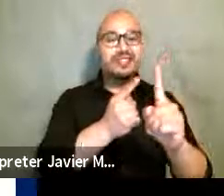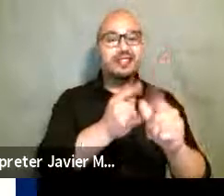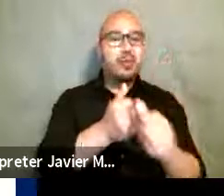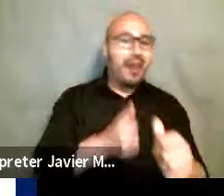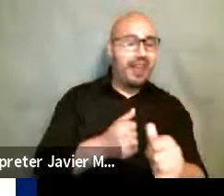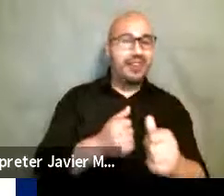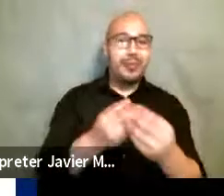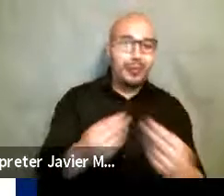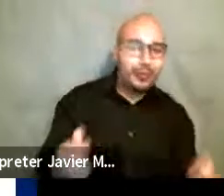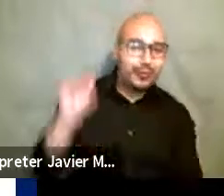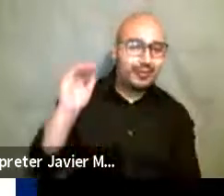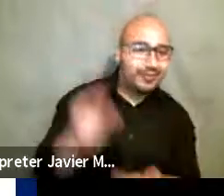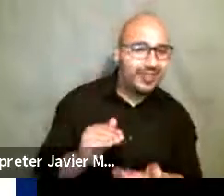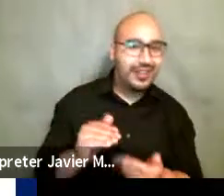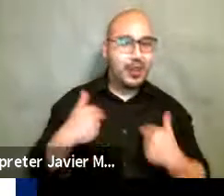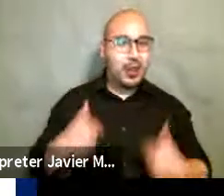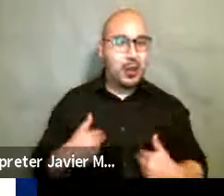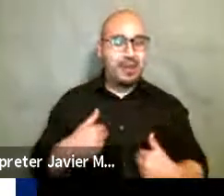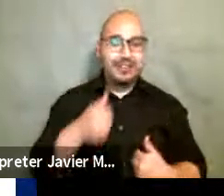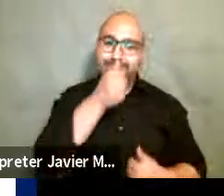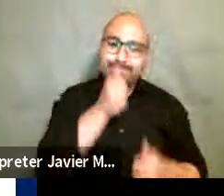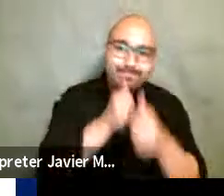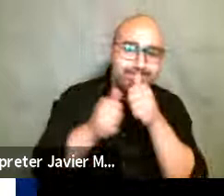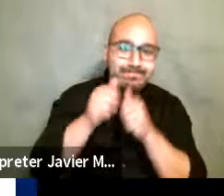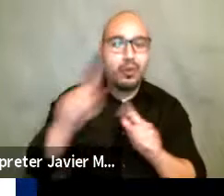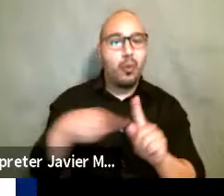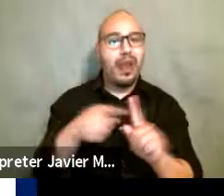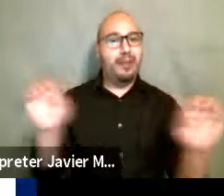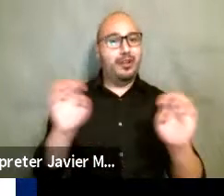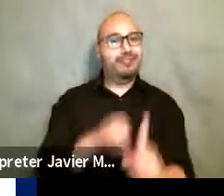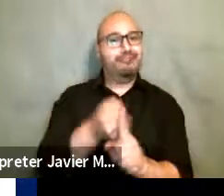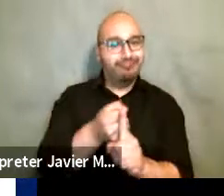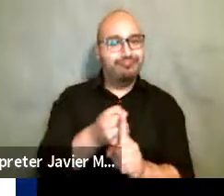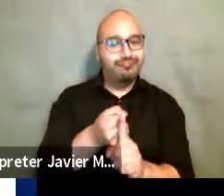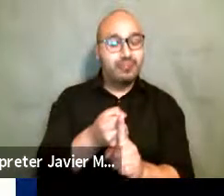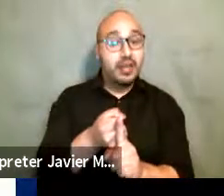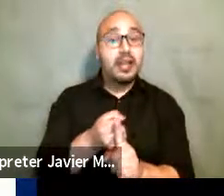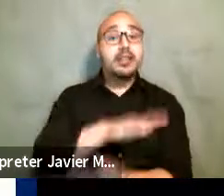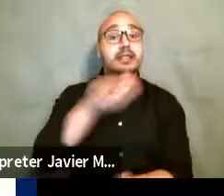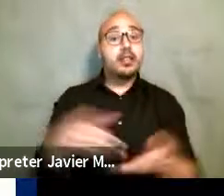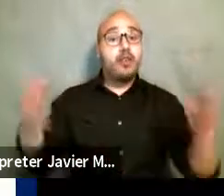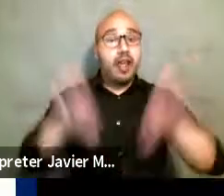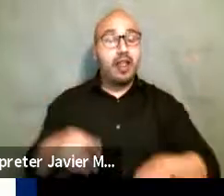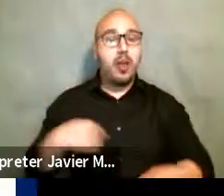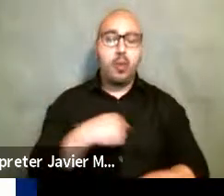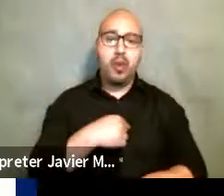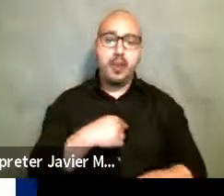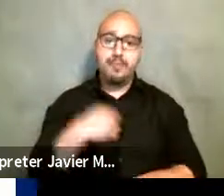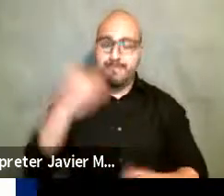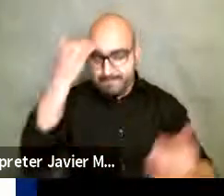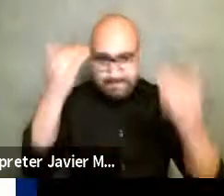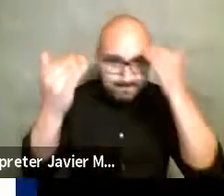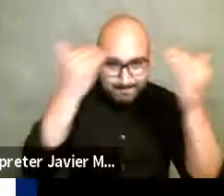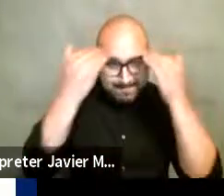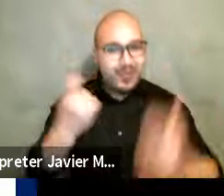alleviate human suffering in the face of emergencies. In the Central Valley, we're very familiar with the past wildfire